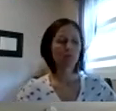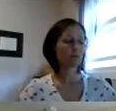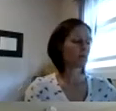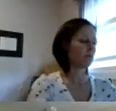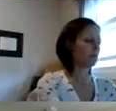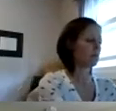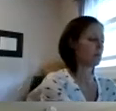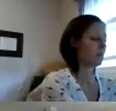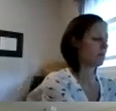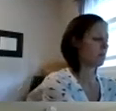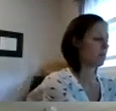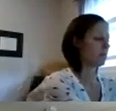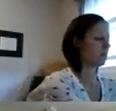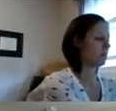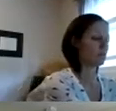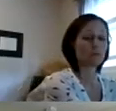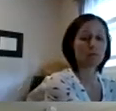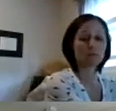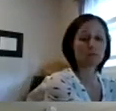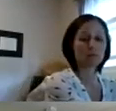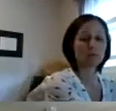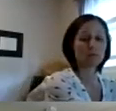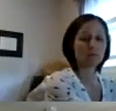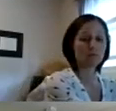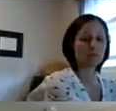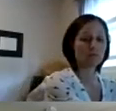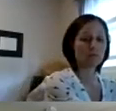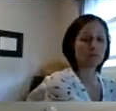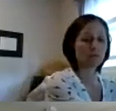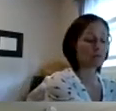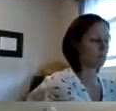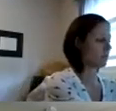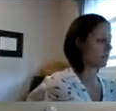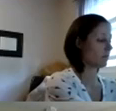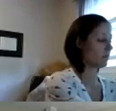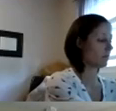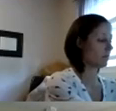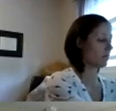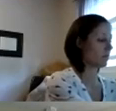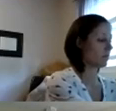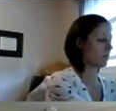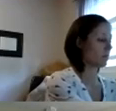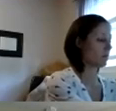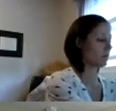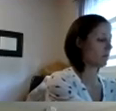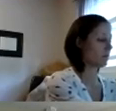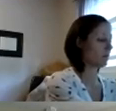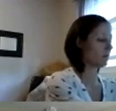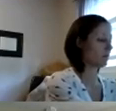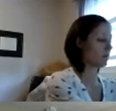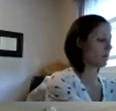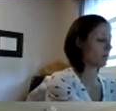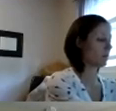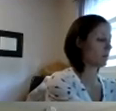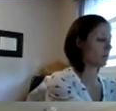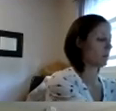be facing the hardship of having to furlough or eliminate staff, paid staff, you